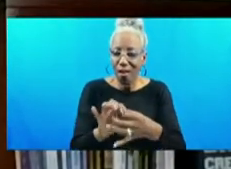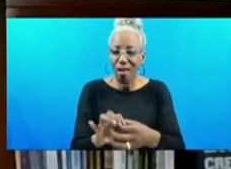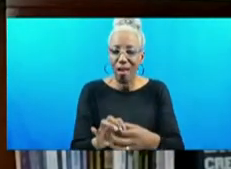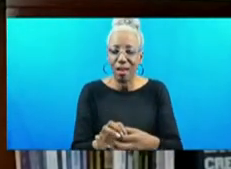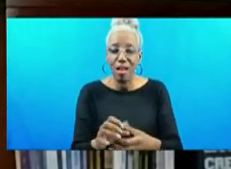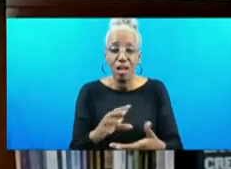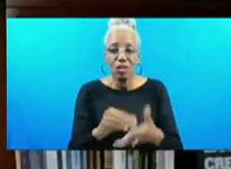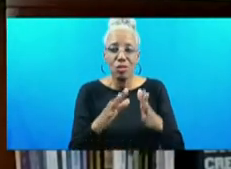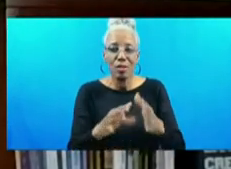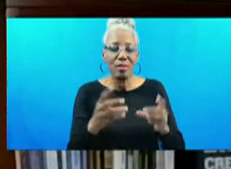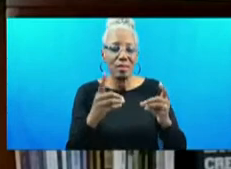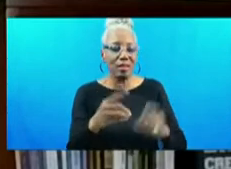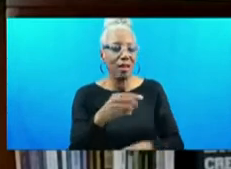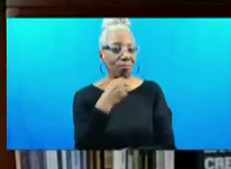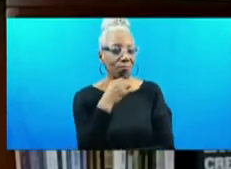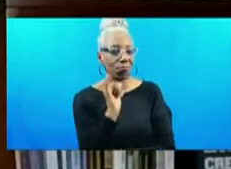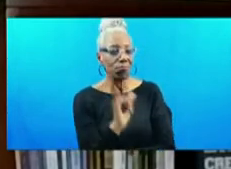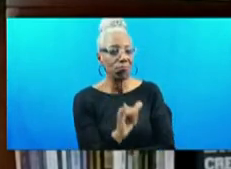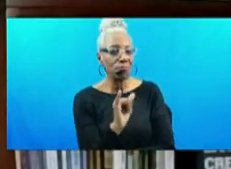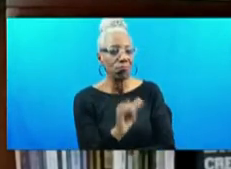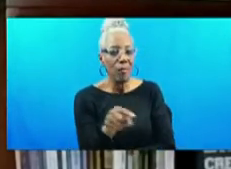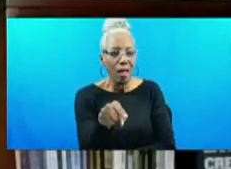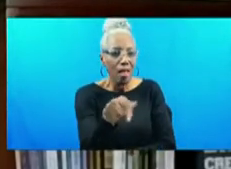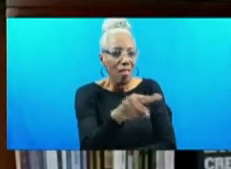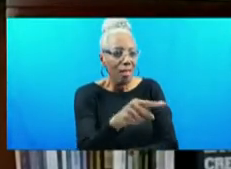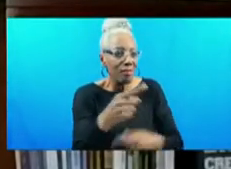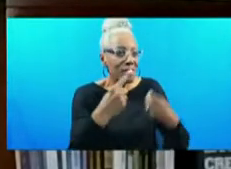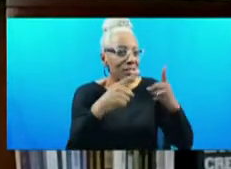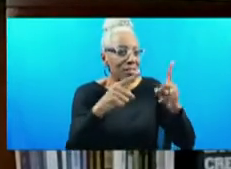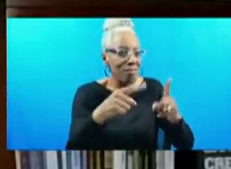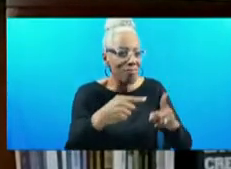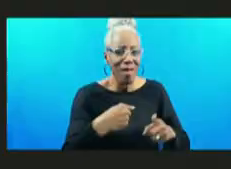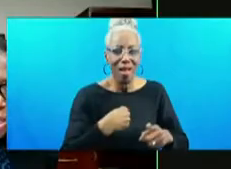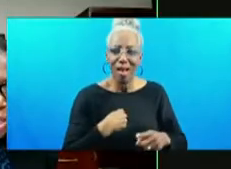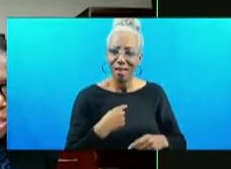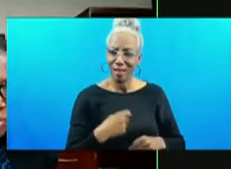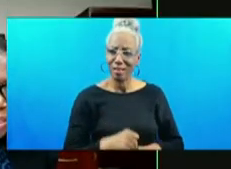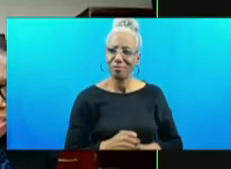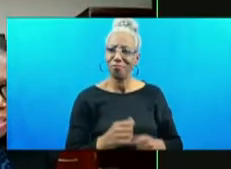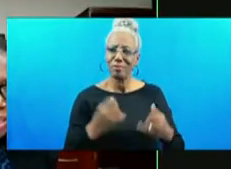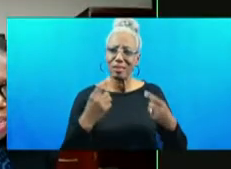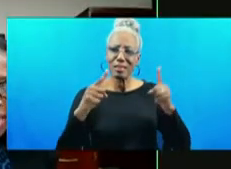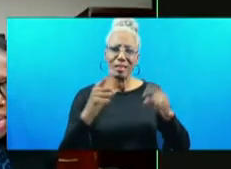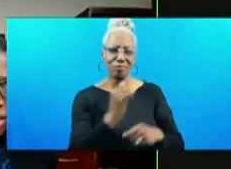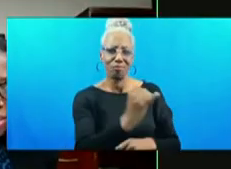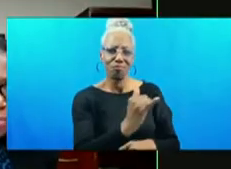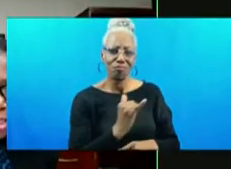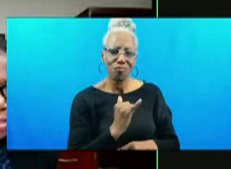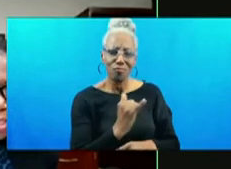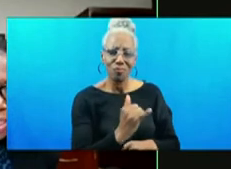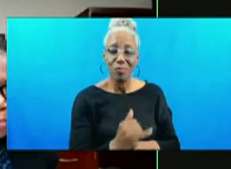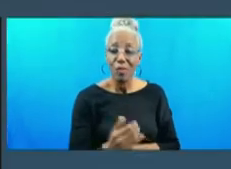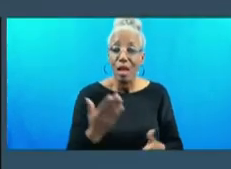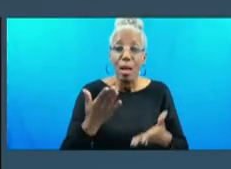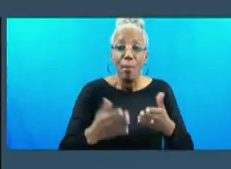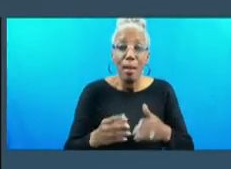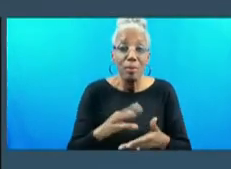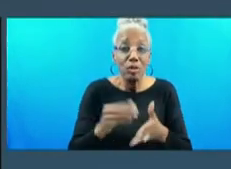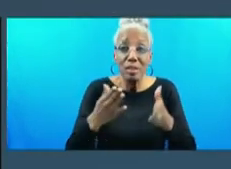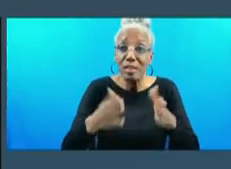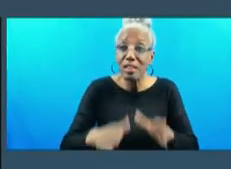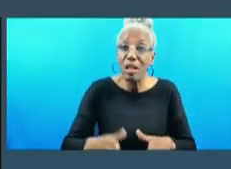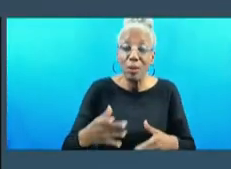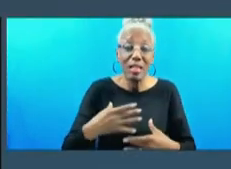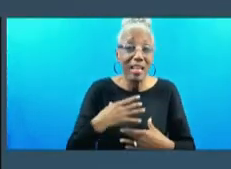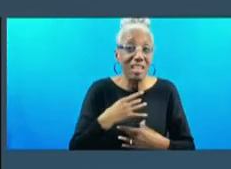get involved in doing these internships and jobs in areas that they don't even know that they were interested in. I'll take myself for an example. I went into